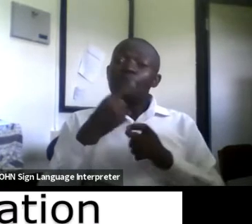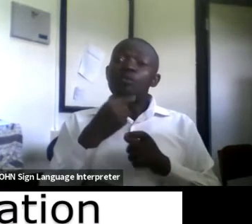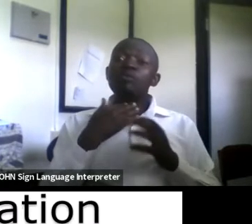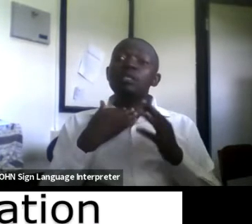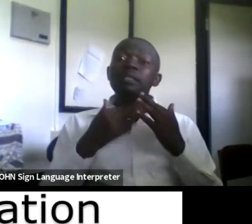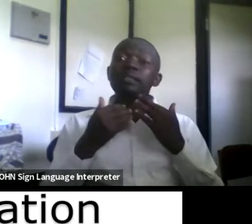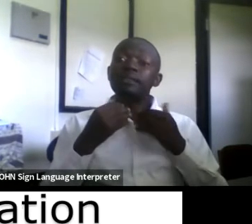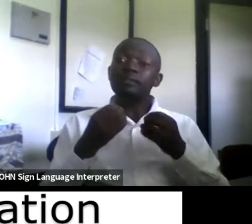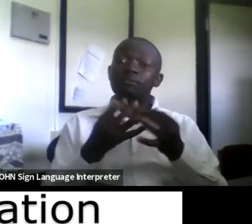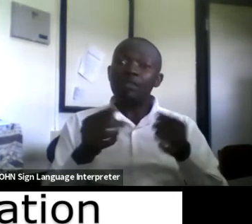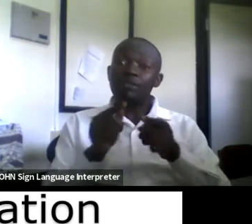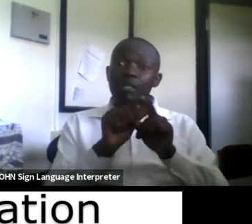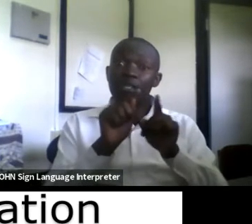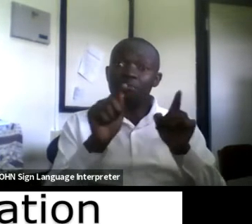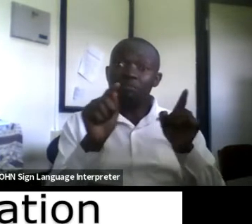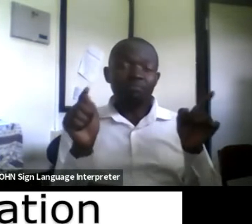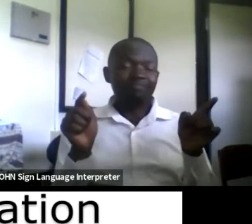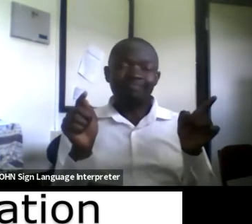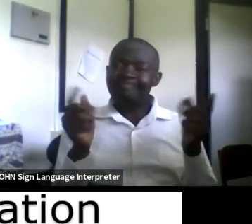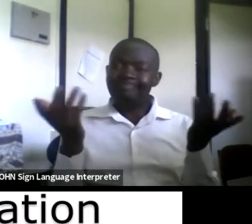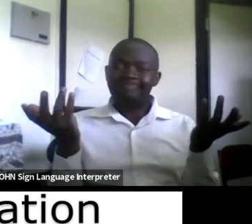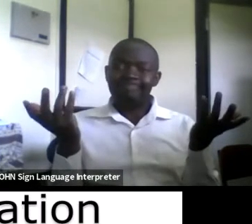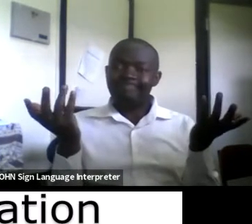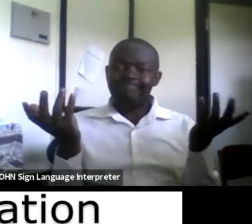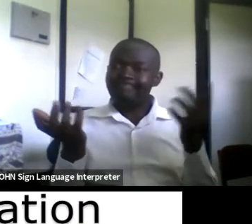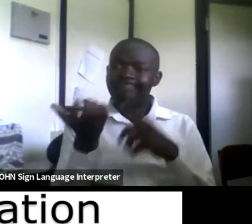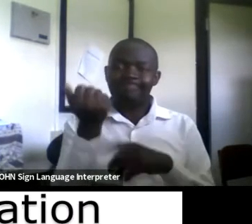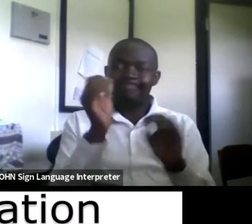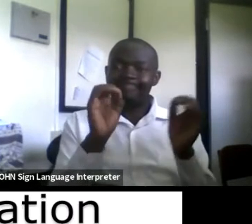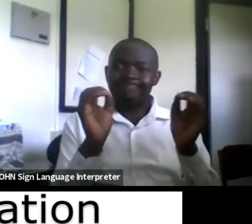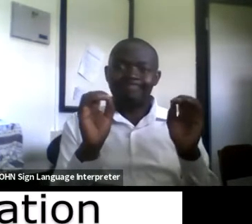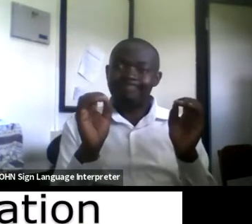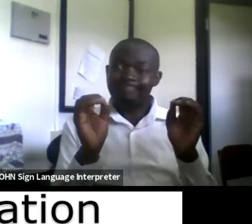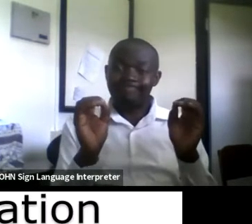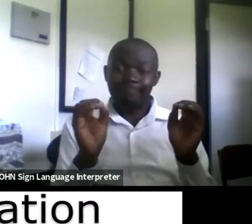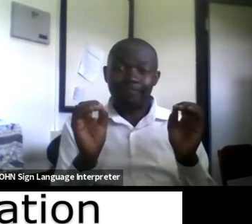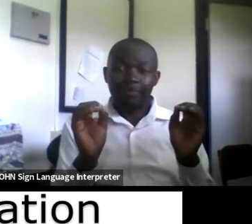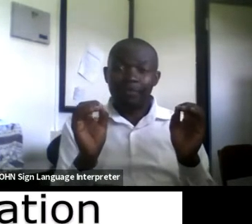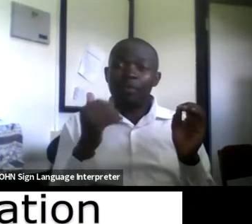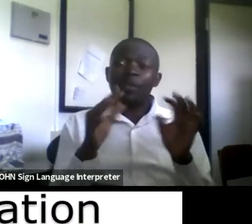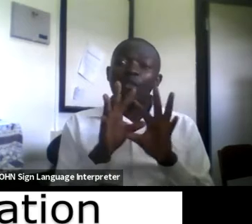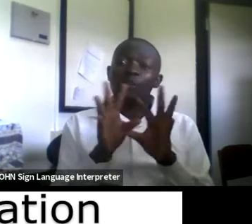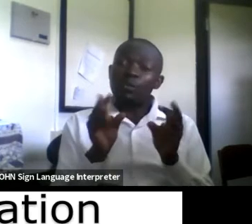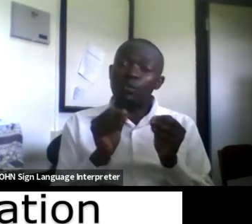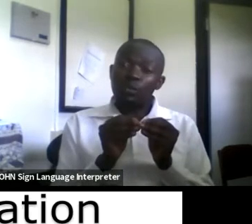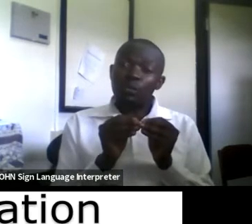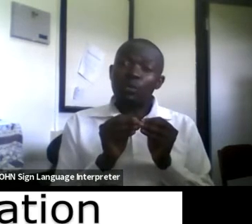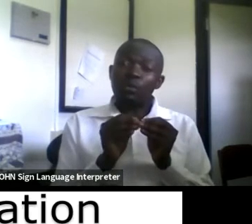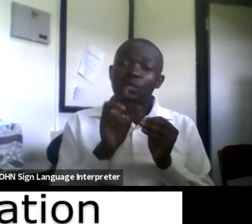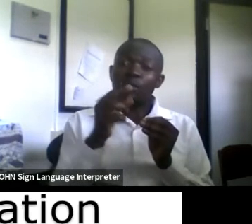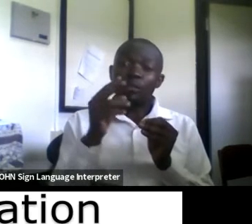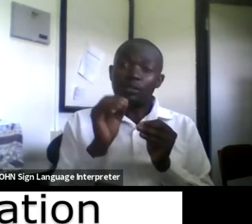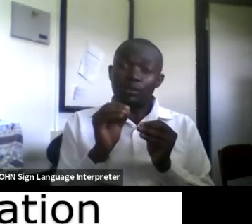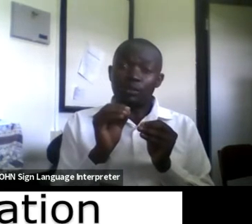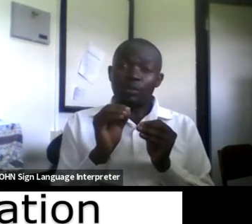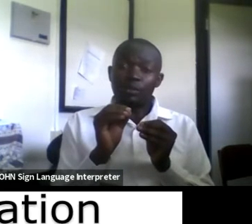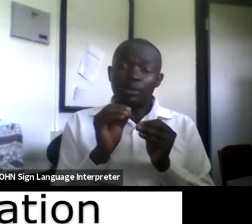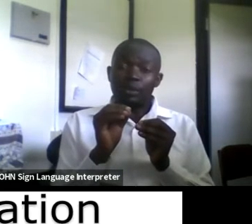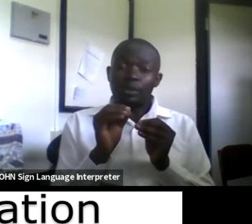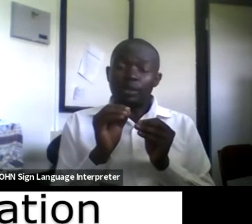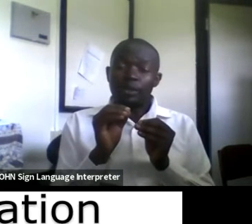of them are not getting it. Another resolution, WHO resolution 66.9 says